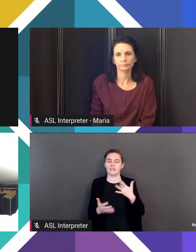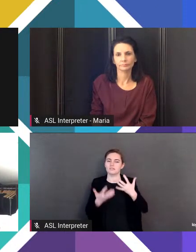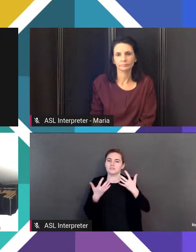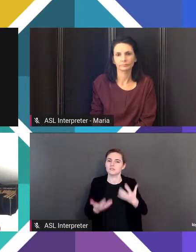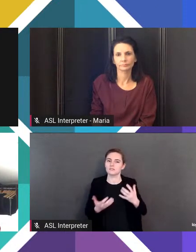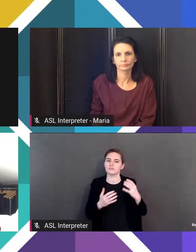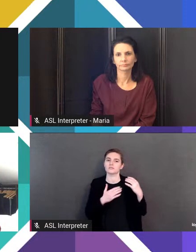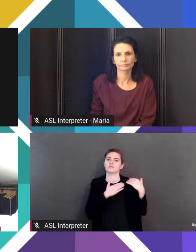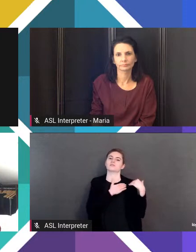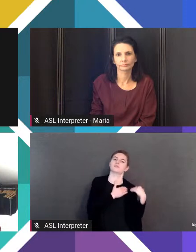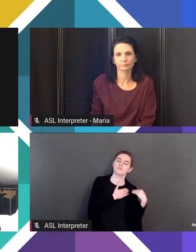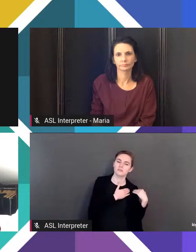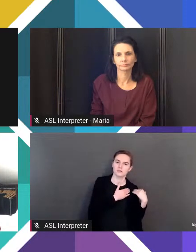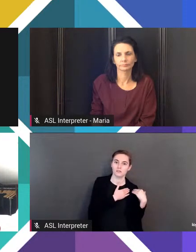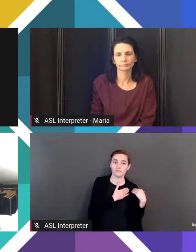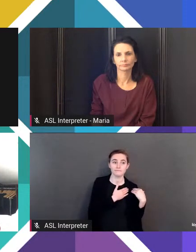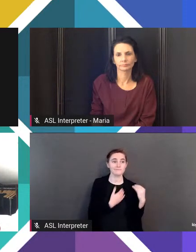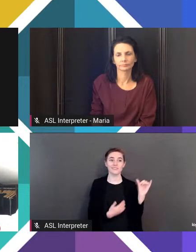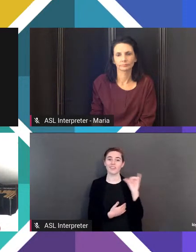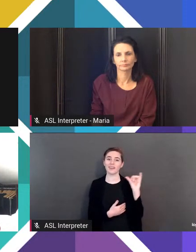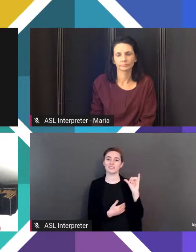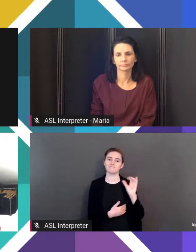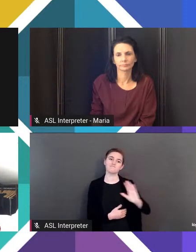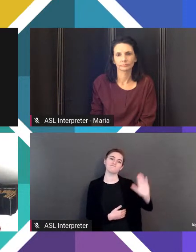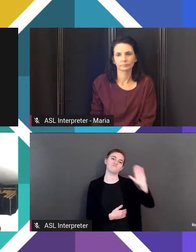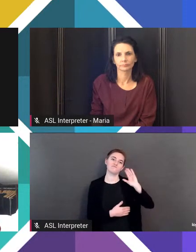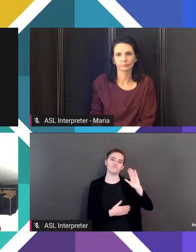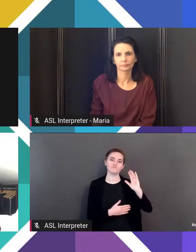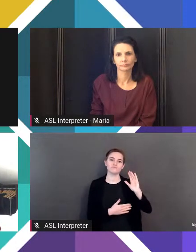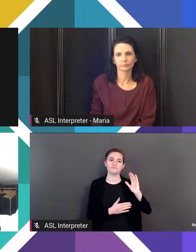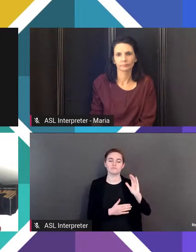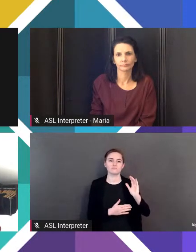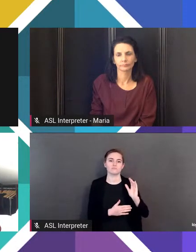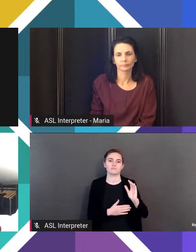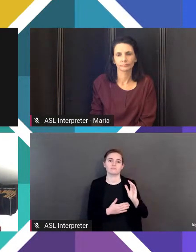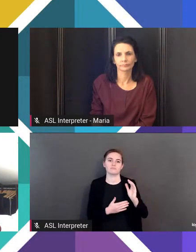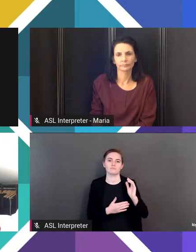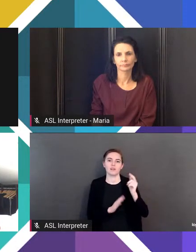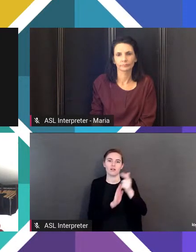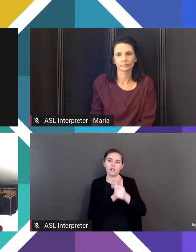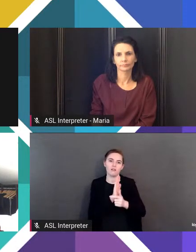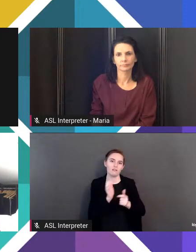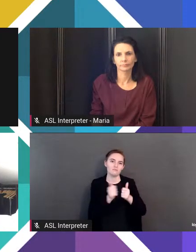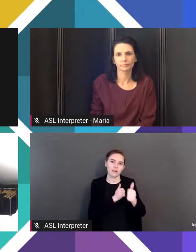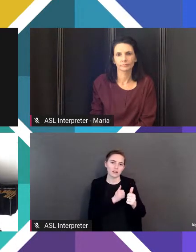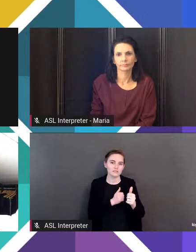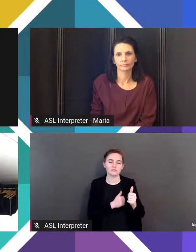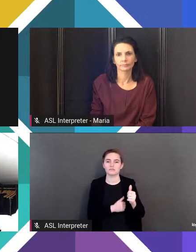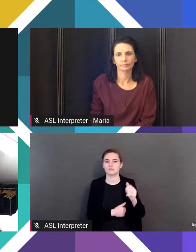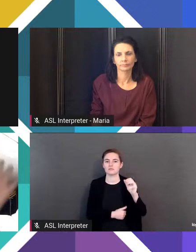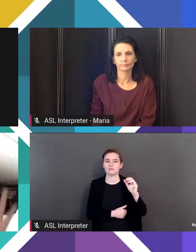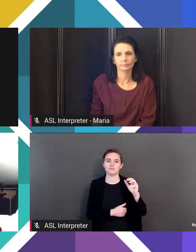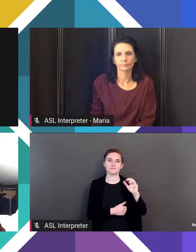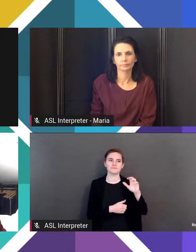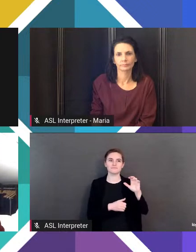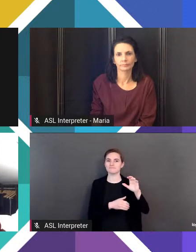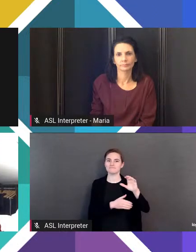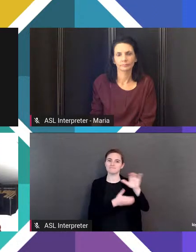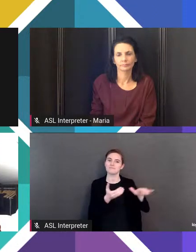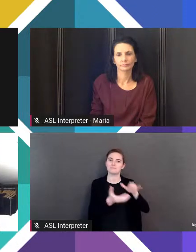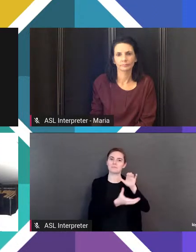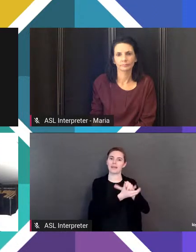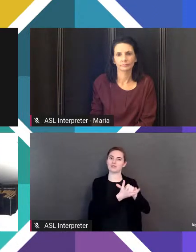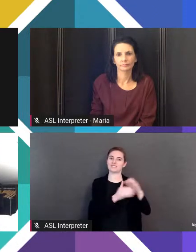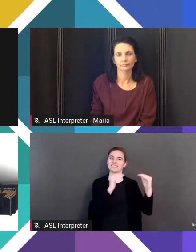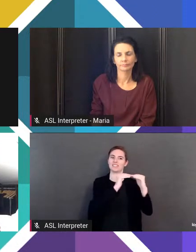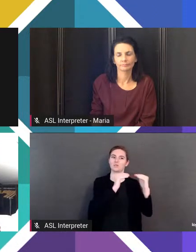equality passing, you know, earlier in this decade, a lot of people said, you know, okay, great, we did that, and now